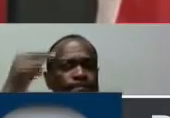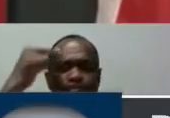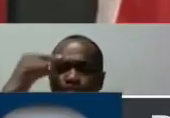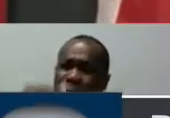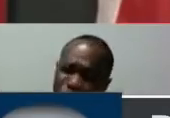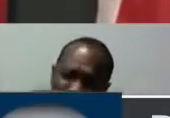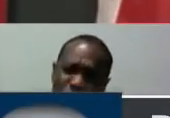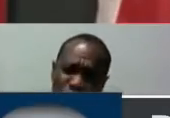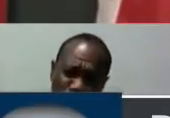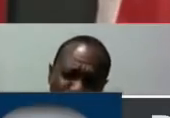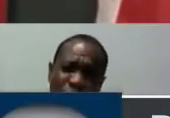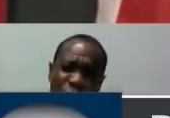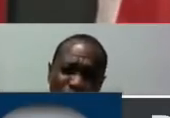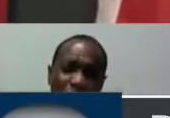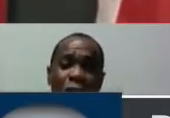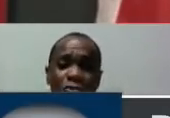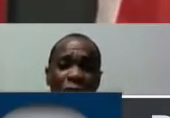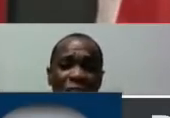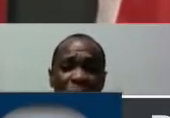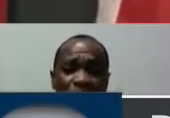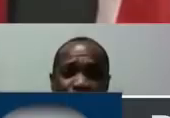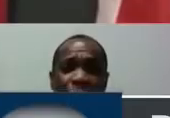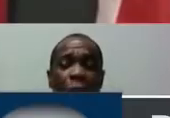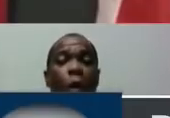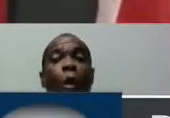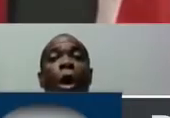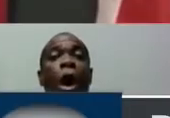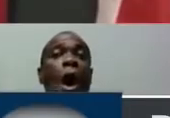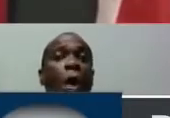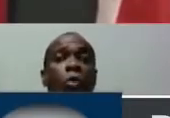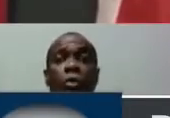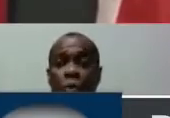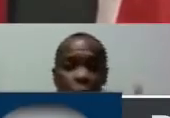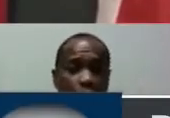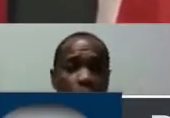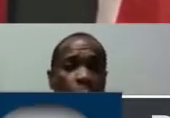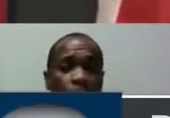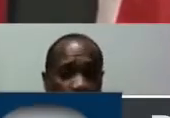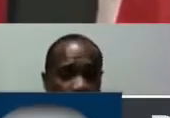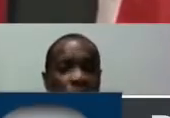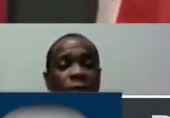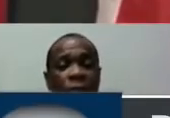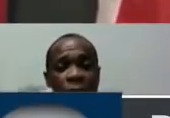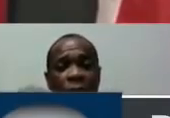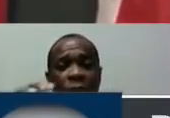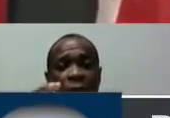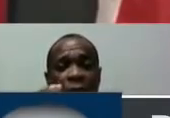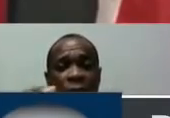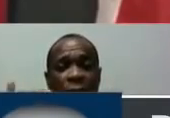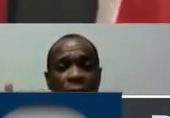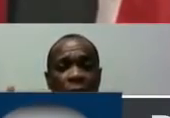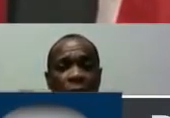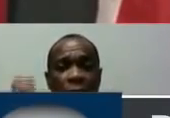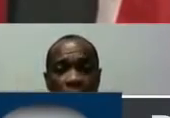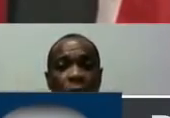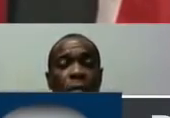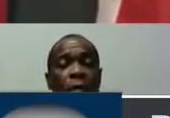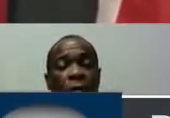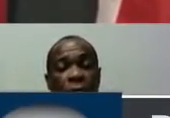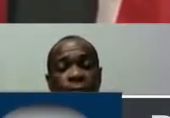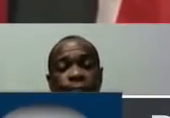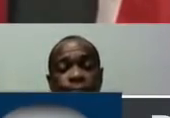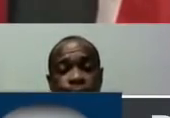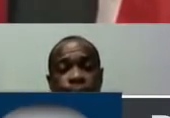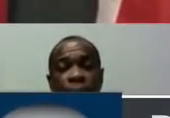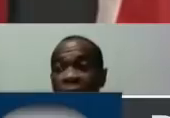preparation or in reaction to, or reporting that their health systems, superior health